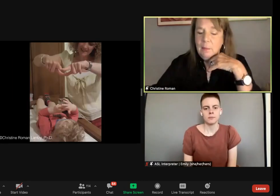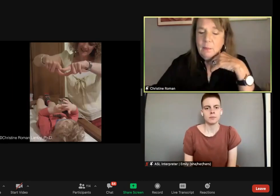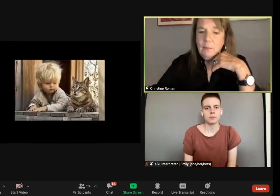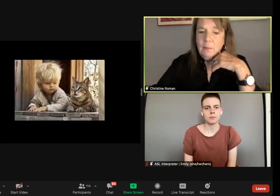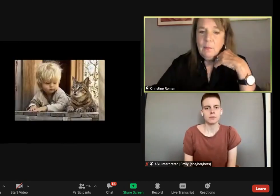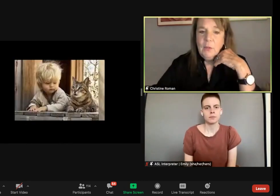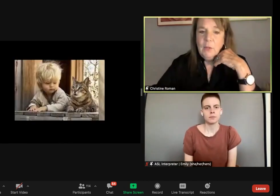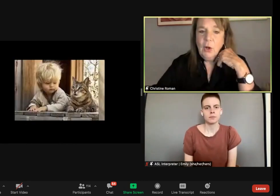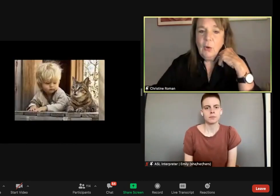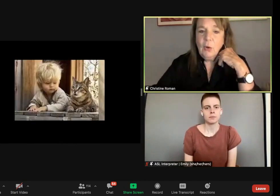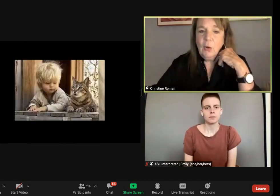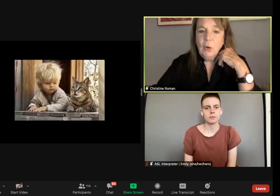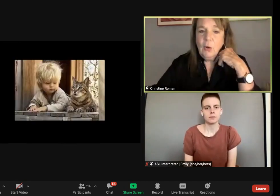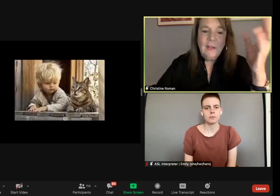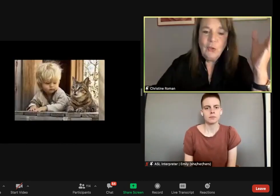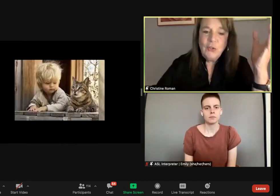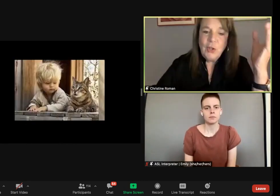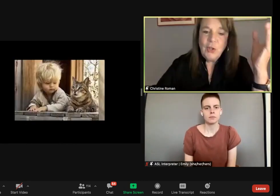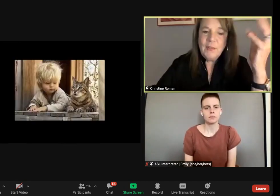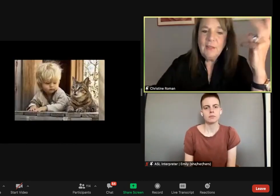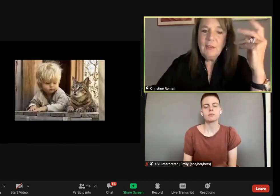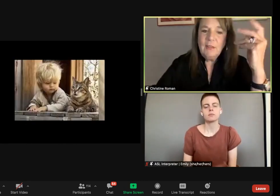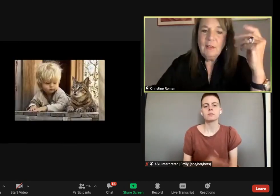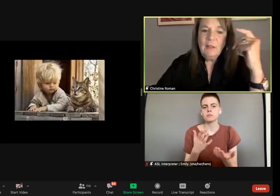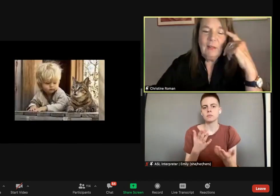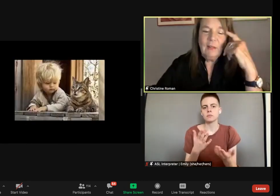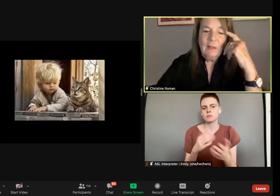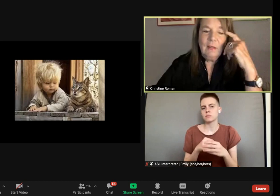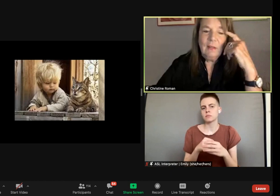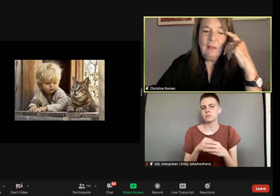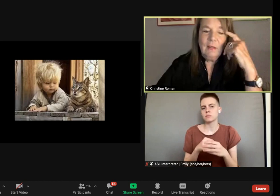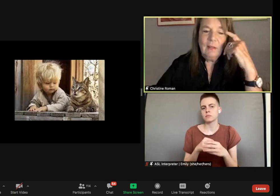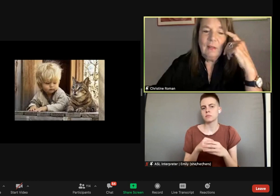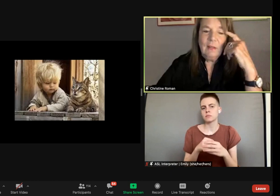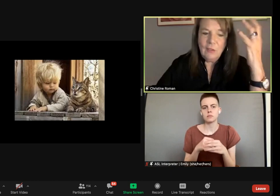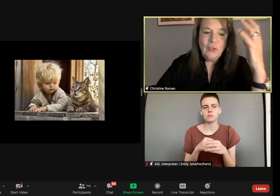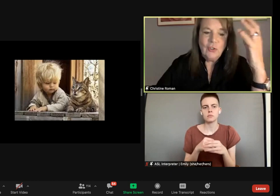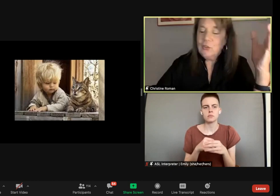Again, some things are just